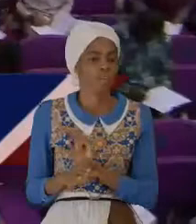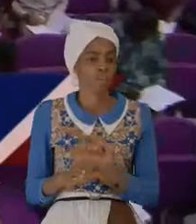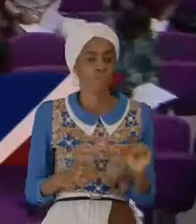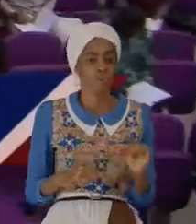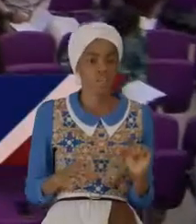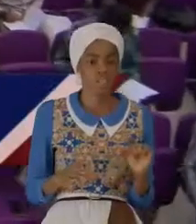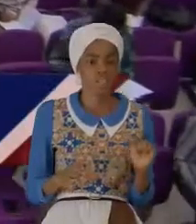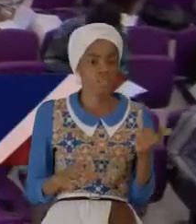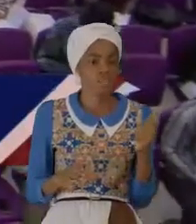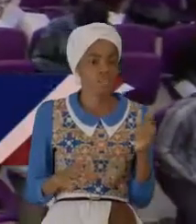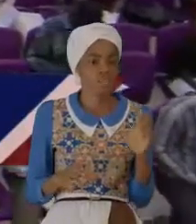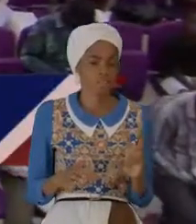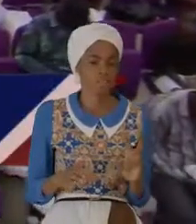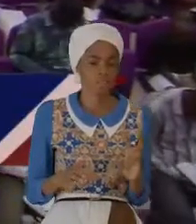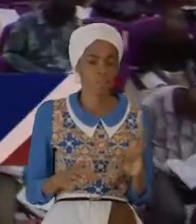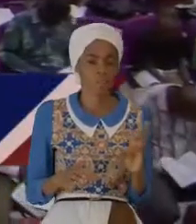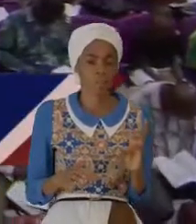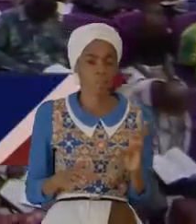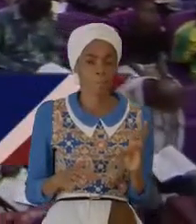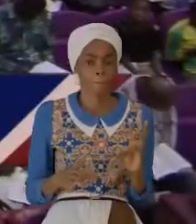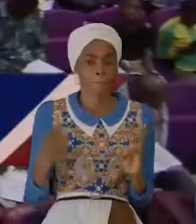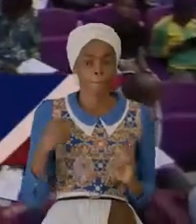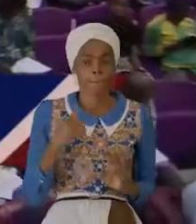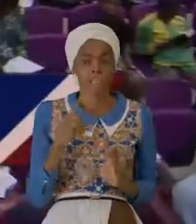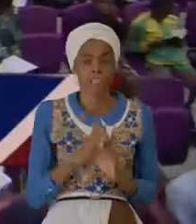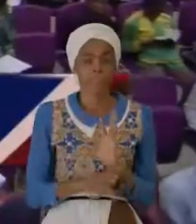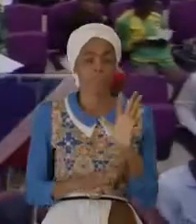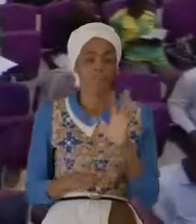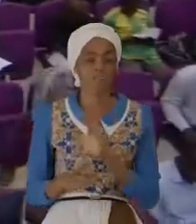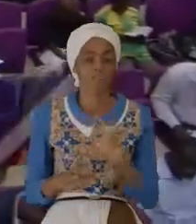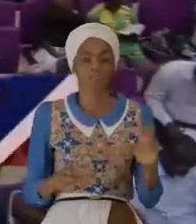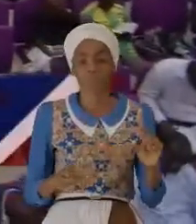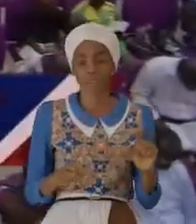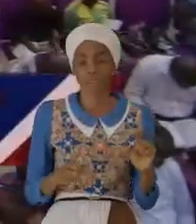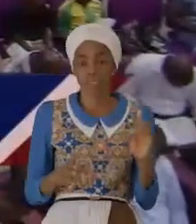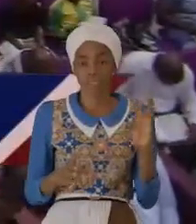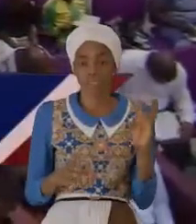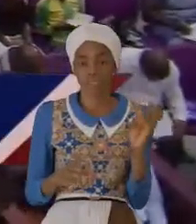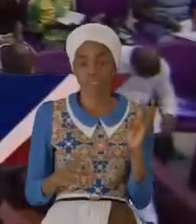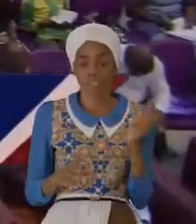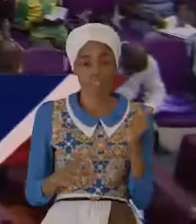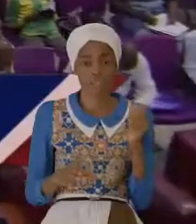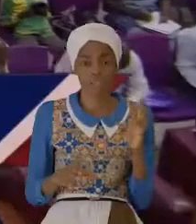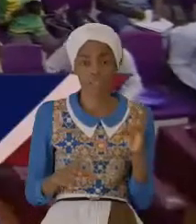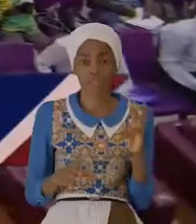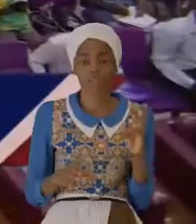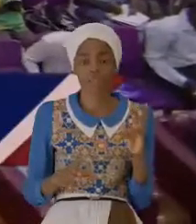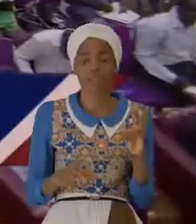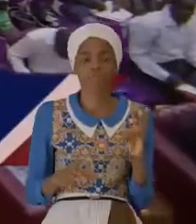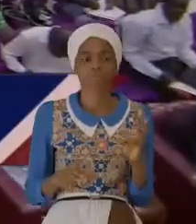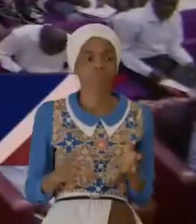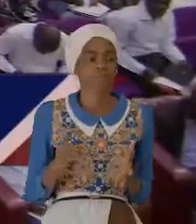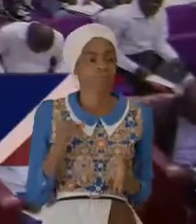from verse 16 Galatians chapter 5 and we're looking at verse 16 this